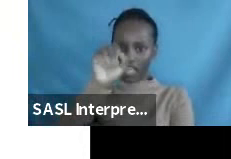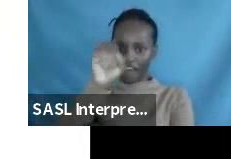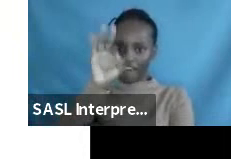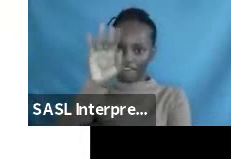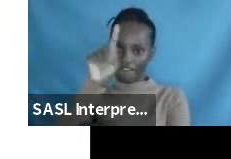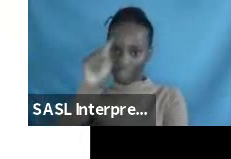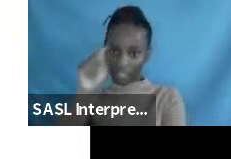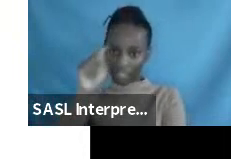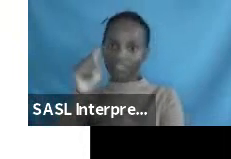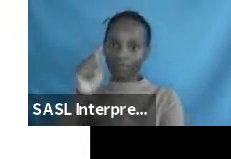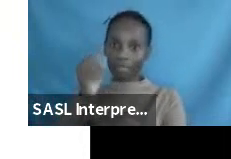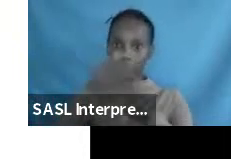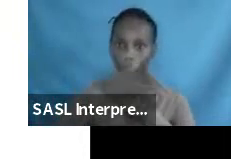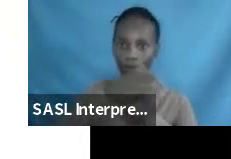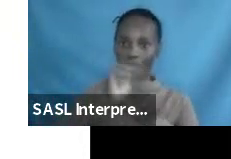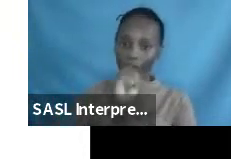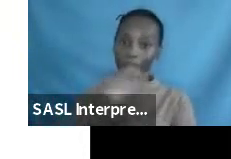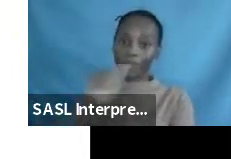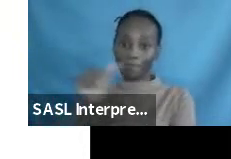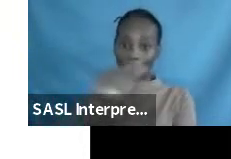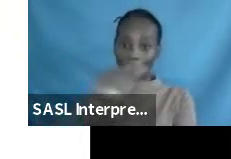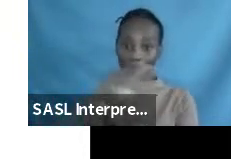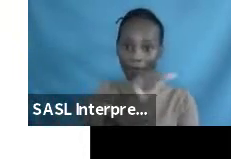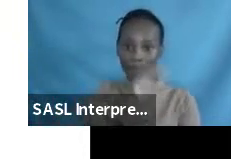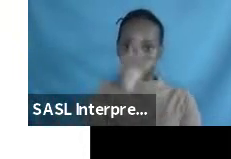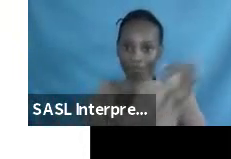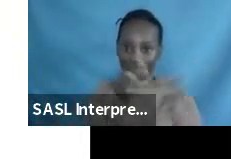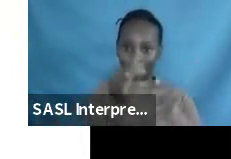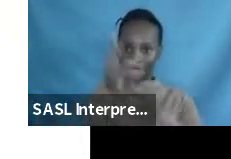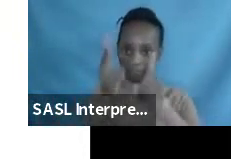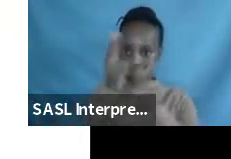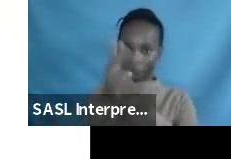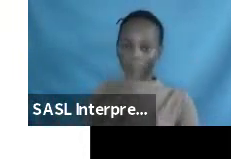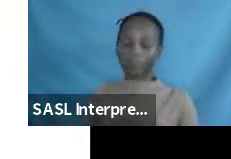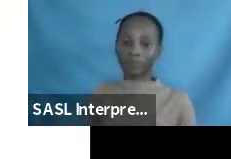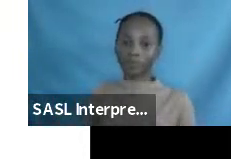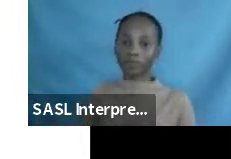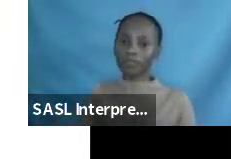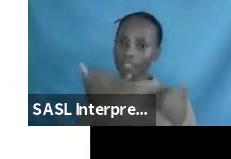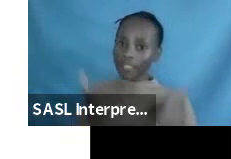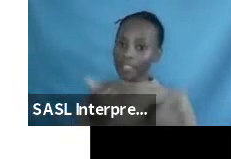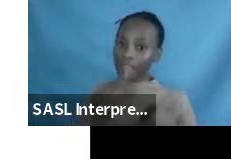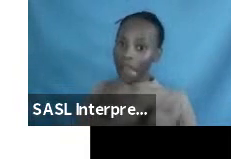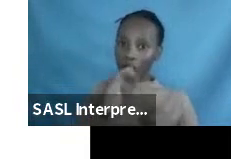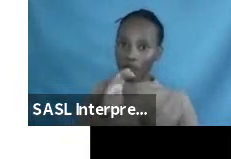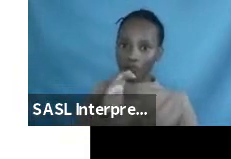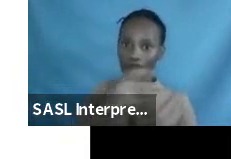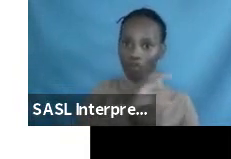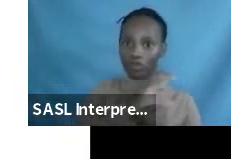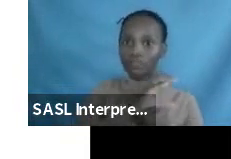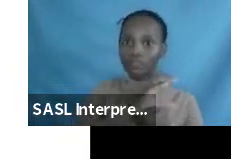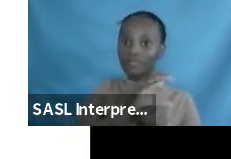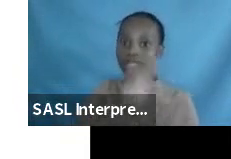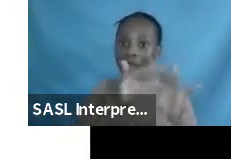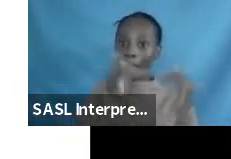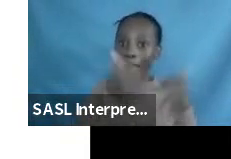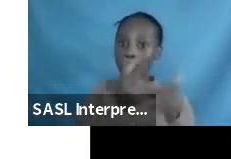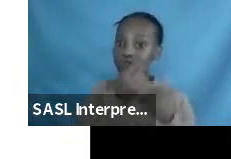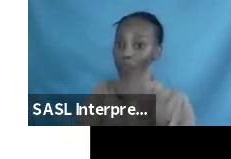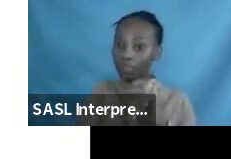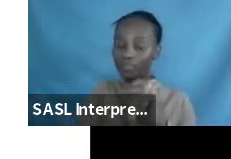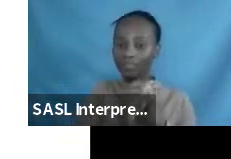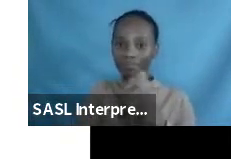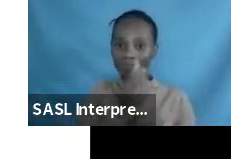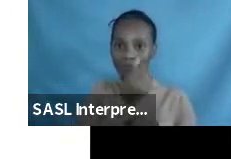back to that one. Counterfeit forces manufacturers to divert the money that they could have used to expand businesses